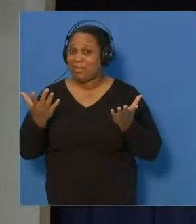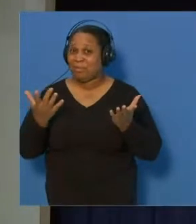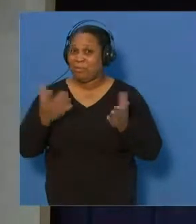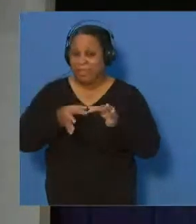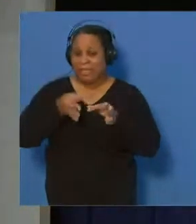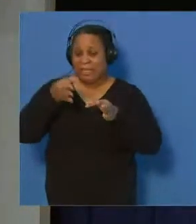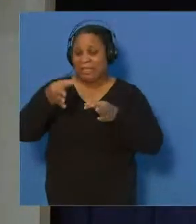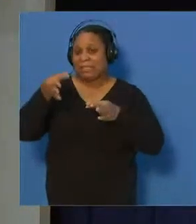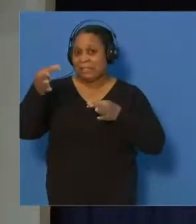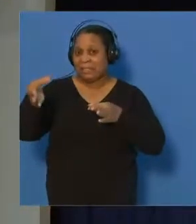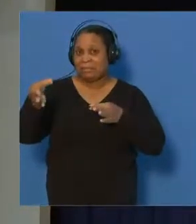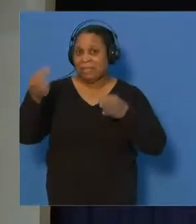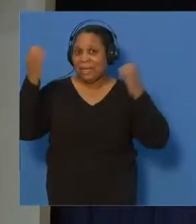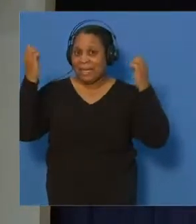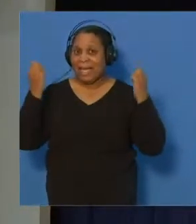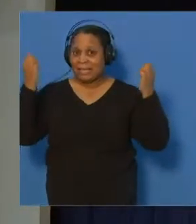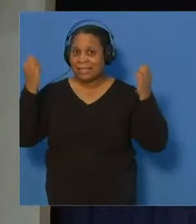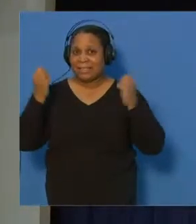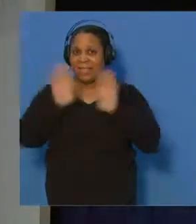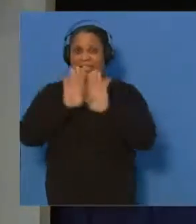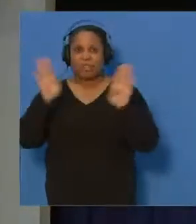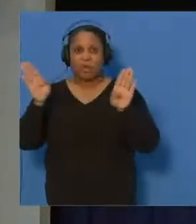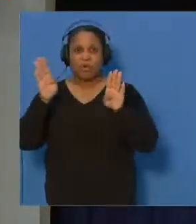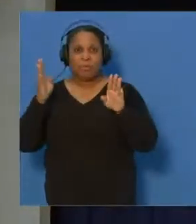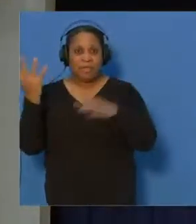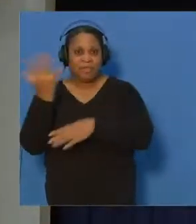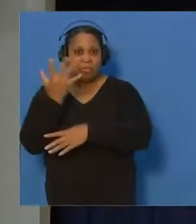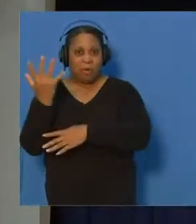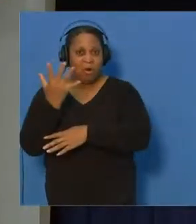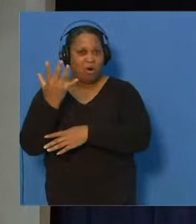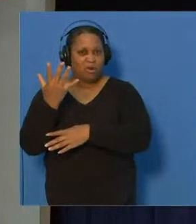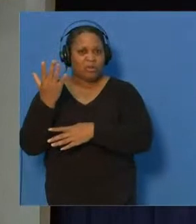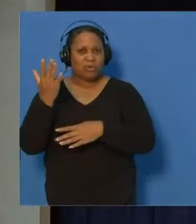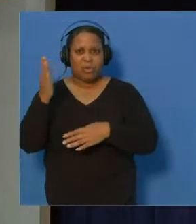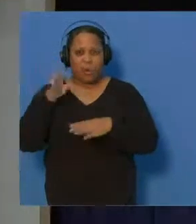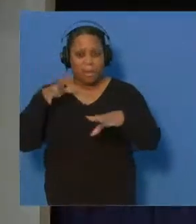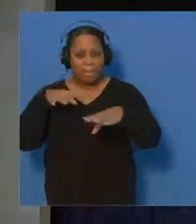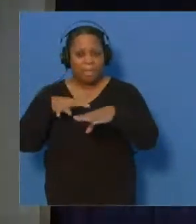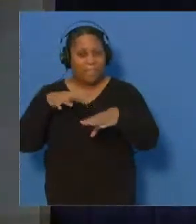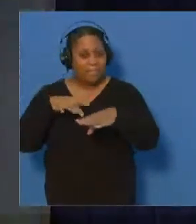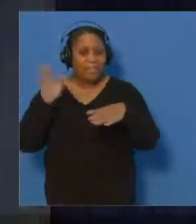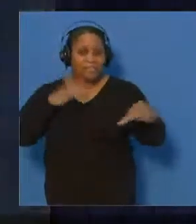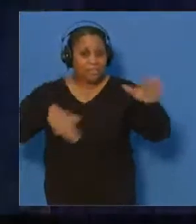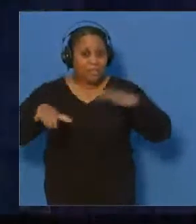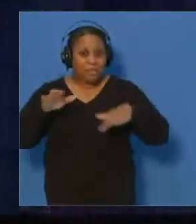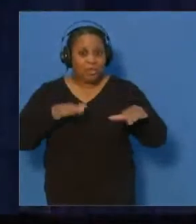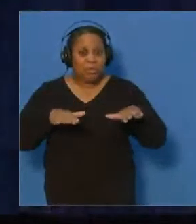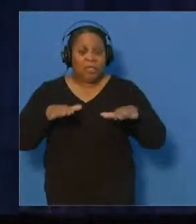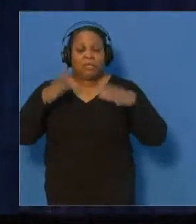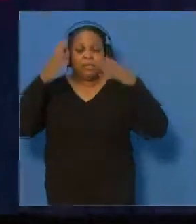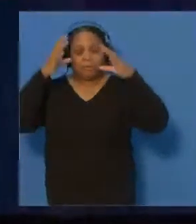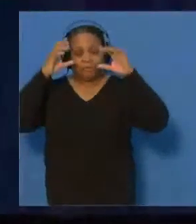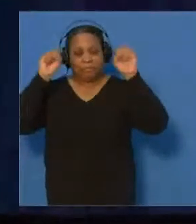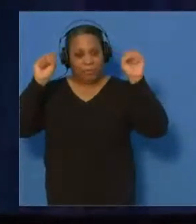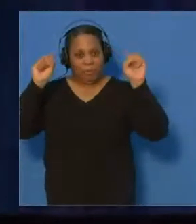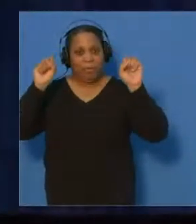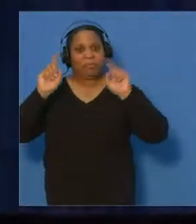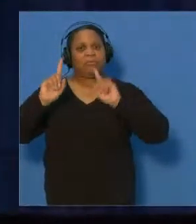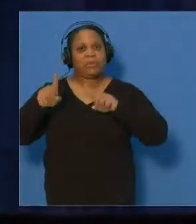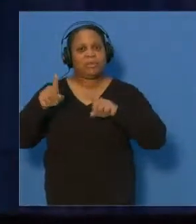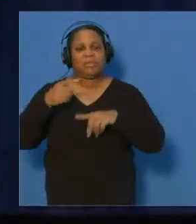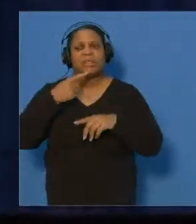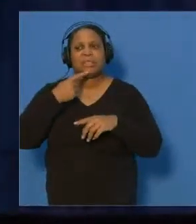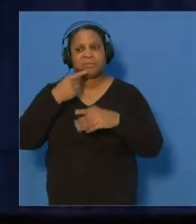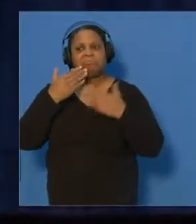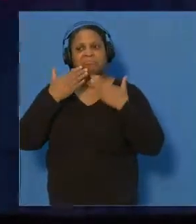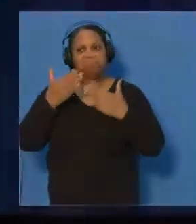times or opening parks or allowing people to swim, perhaps. I appreciate the question, and I think that it's important to recognize that we